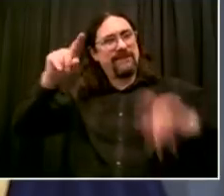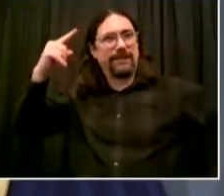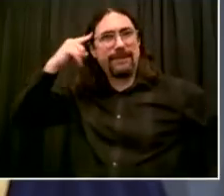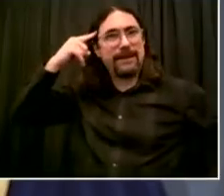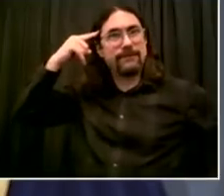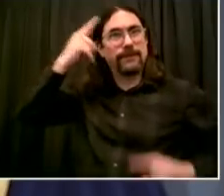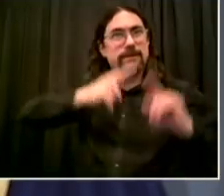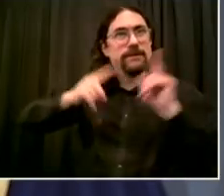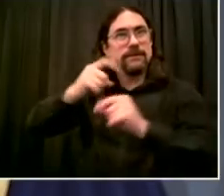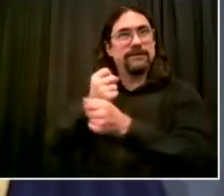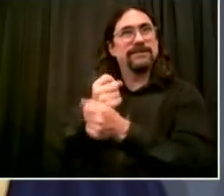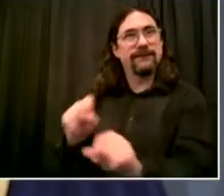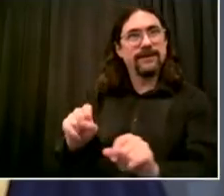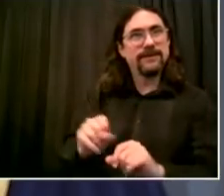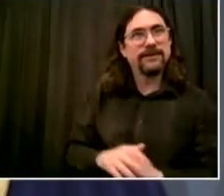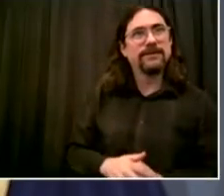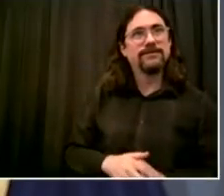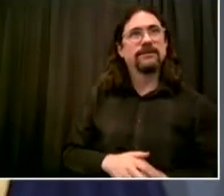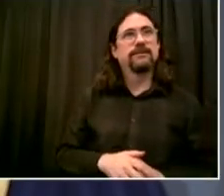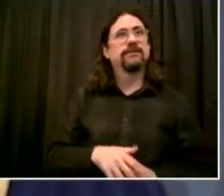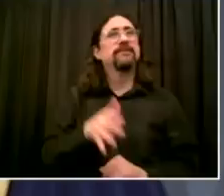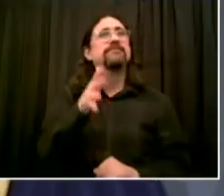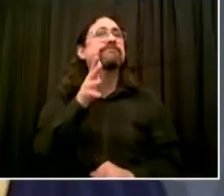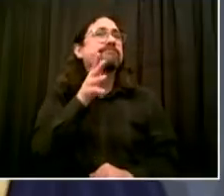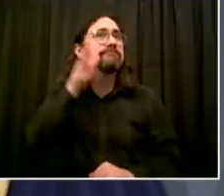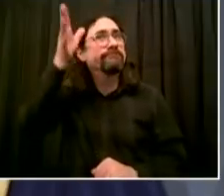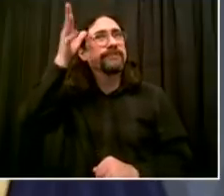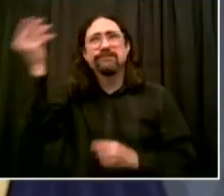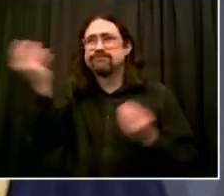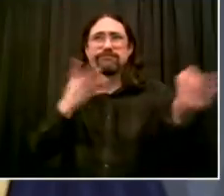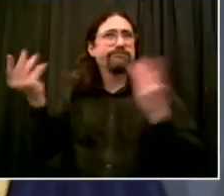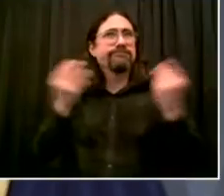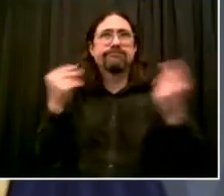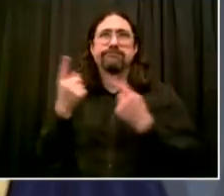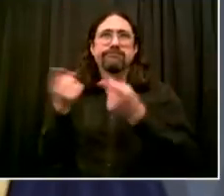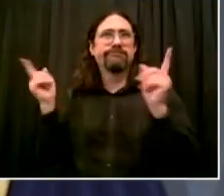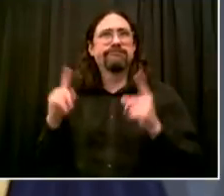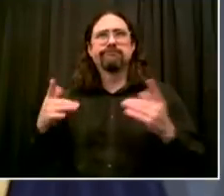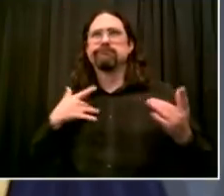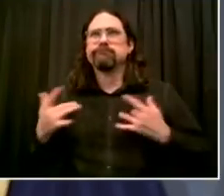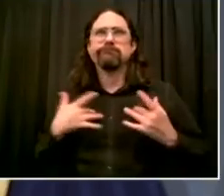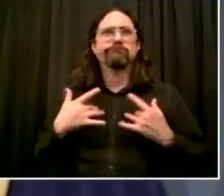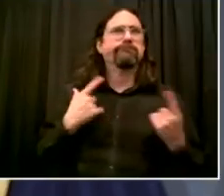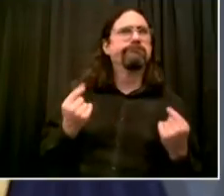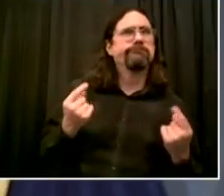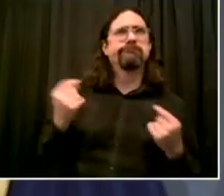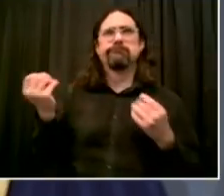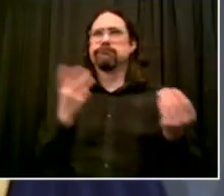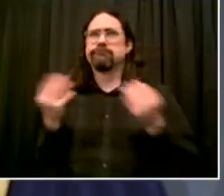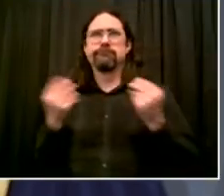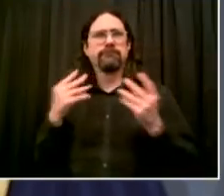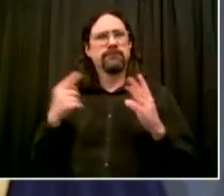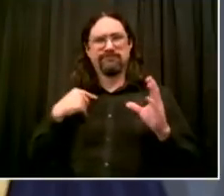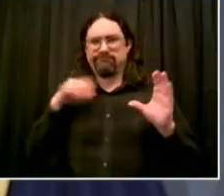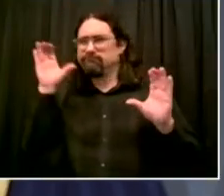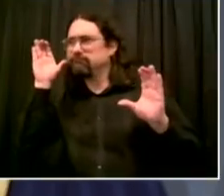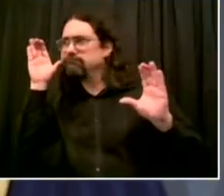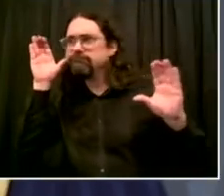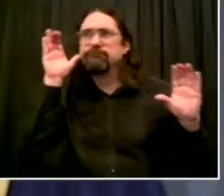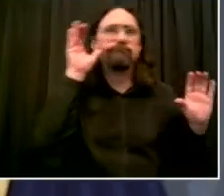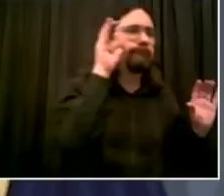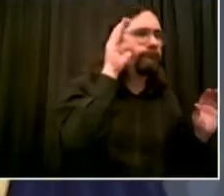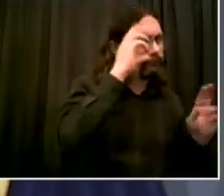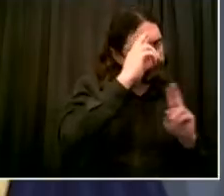of color who live in the outer boroughs and who I've spent a lot of time with. And I'm a New York City public school parent myself in terms of what my own kids went